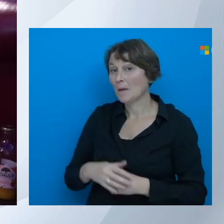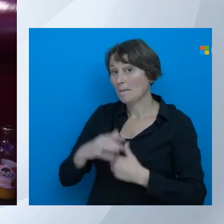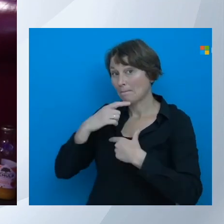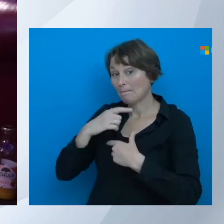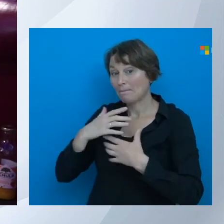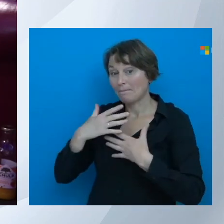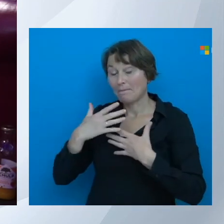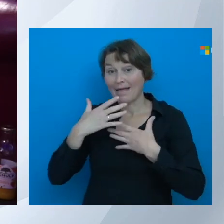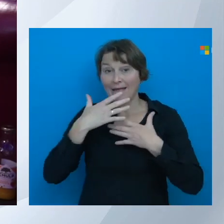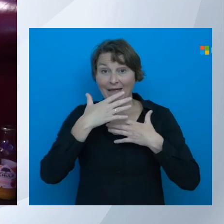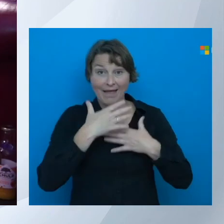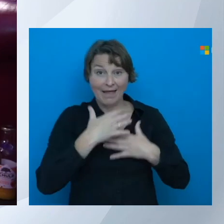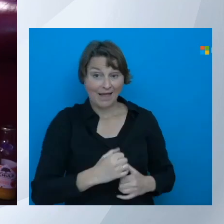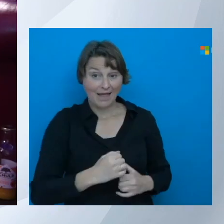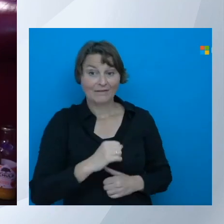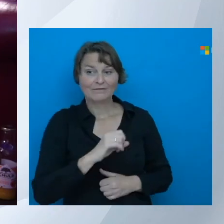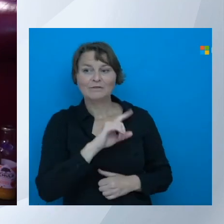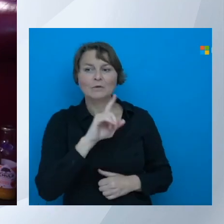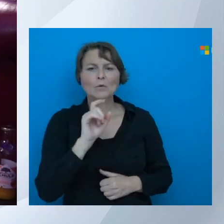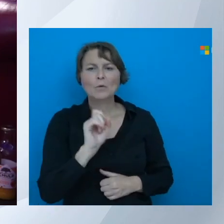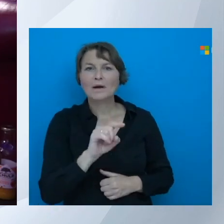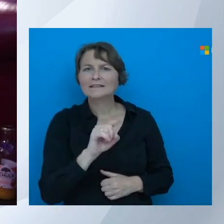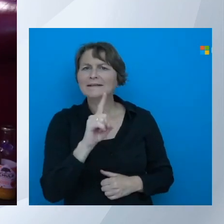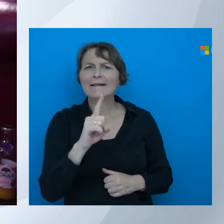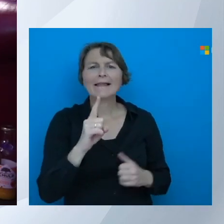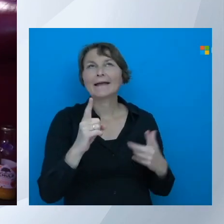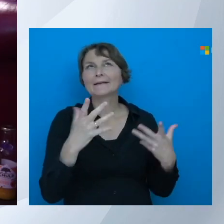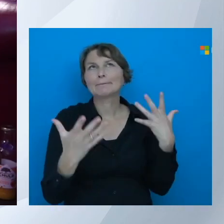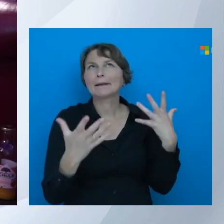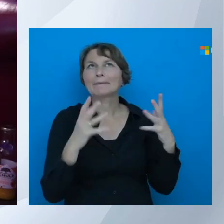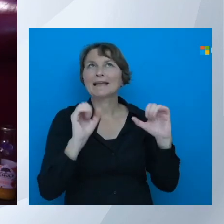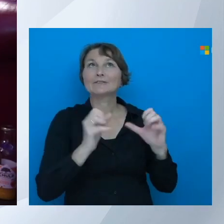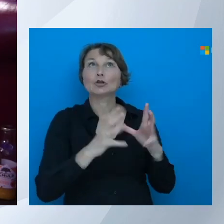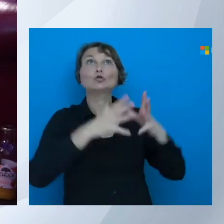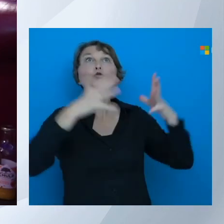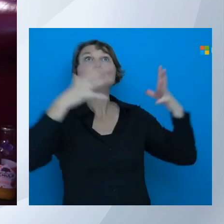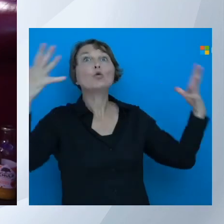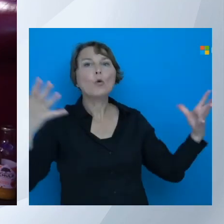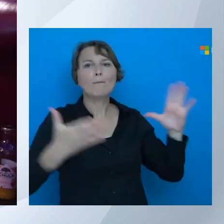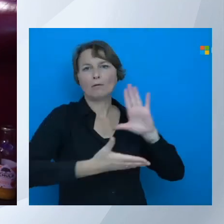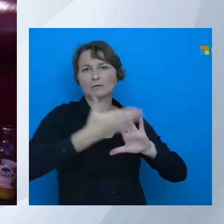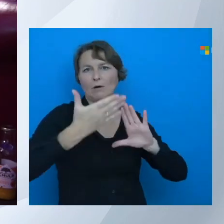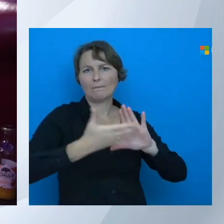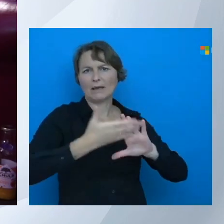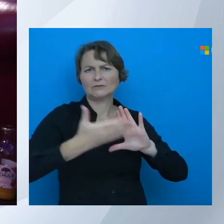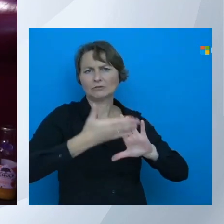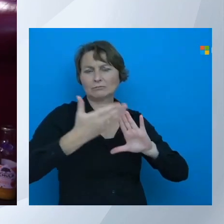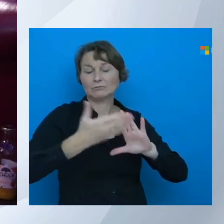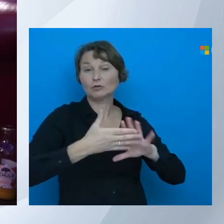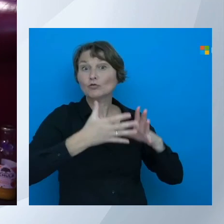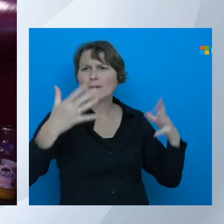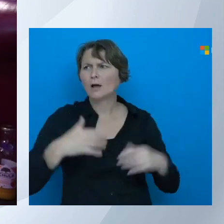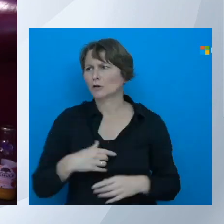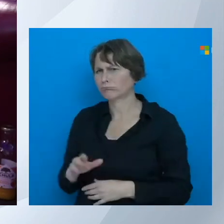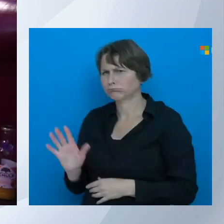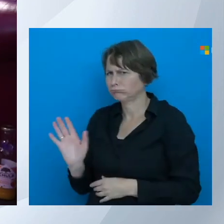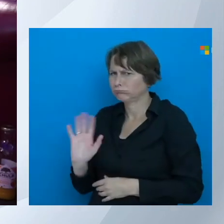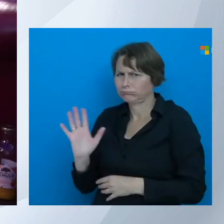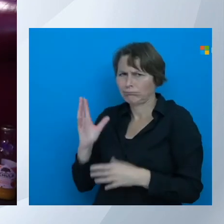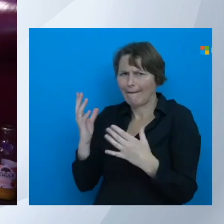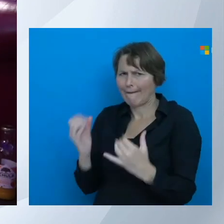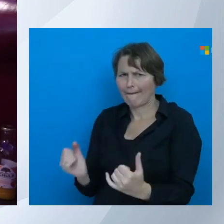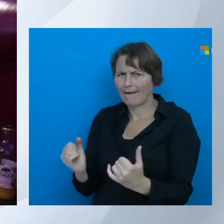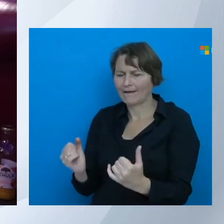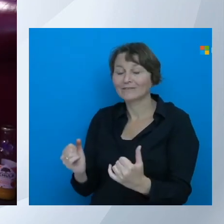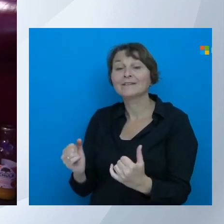thing like too much automation? No. No. What a surprise. Well, if you ask me, of